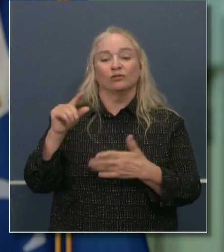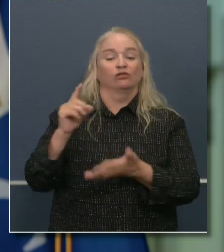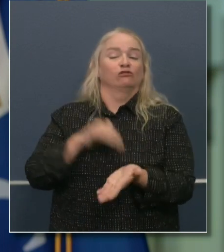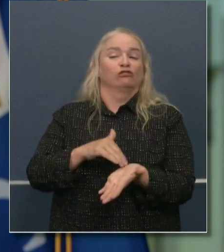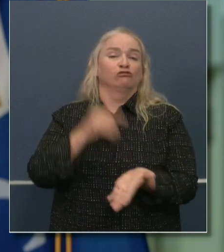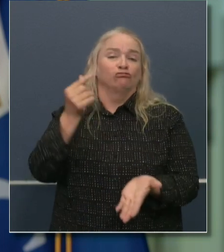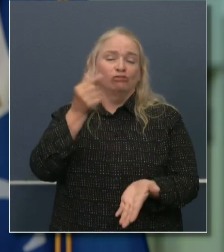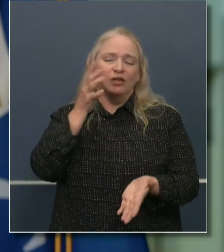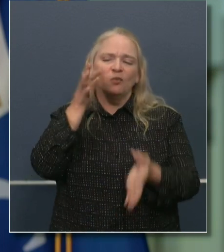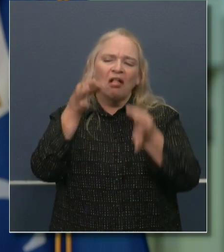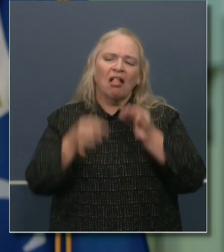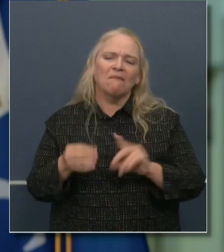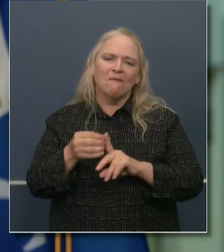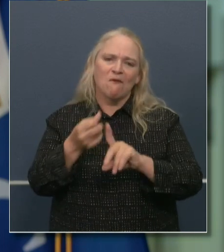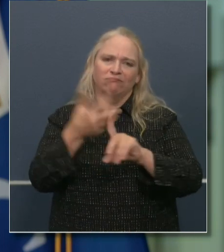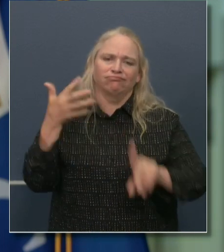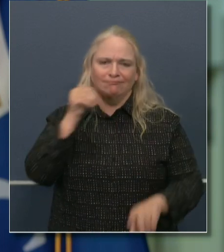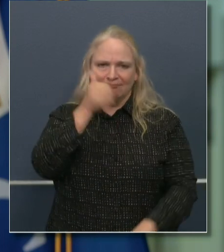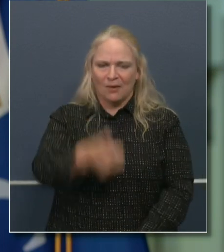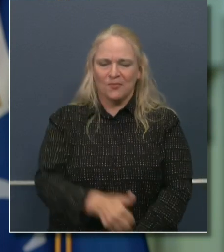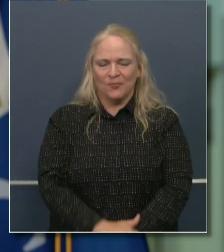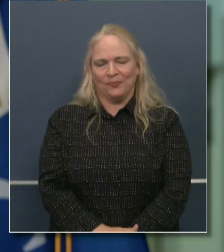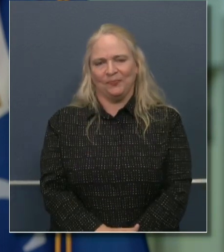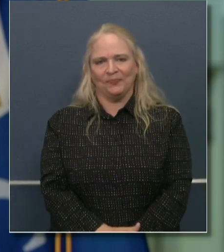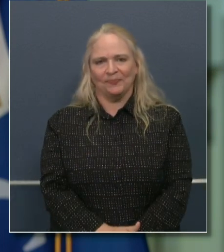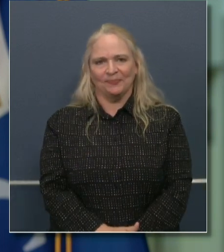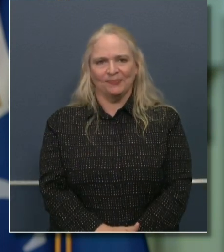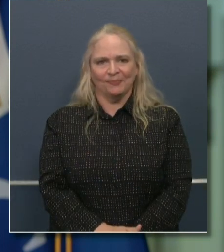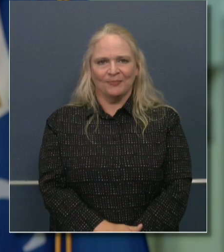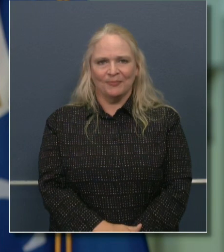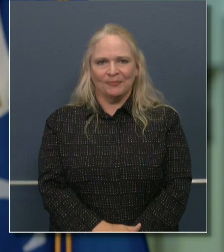detail tomorrow. Doug Sovereign, KCBS Radio.